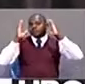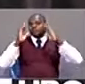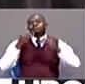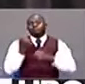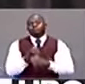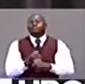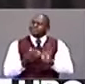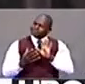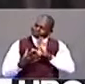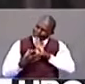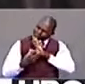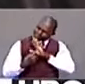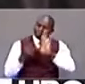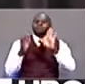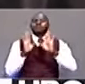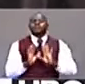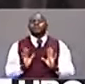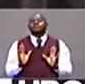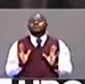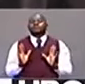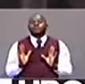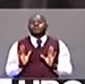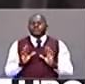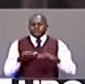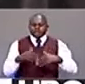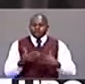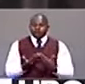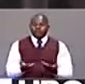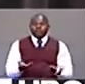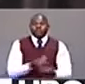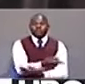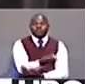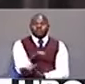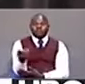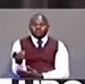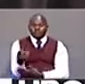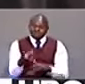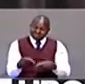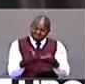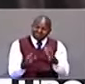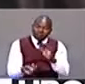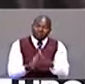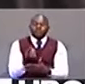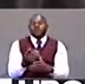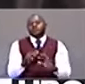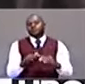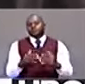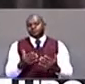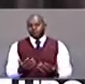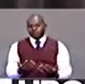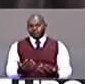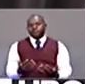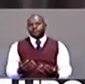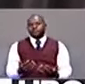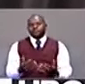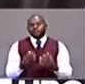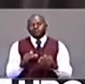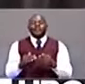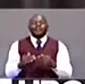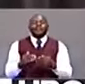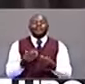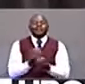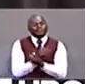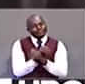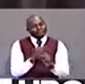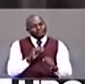did exactly that. How many of us, if given an opportunity, would sacrifice